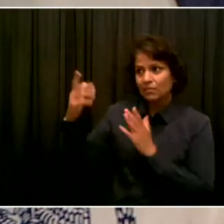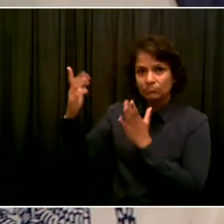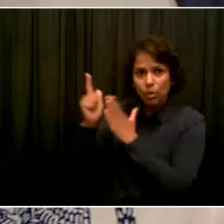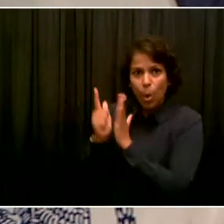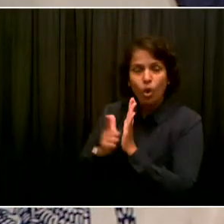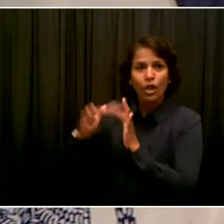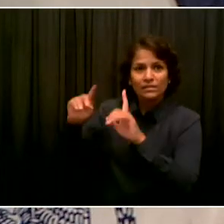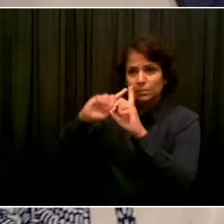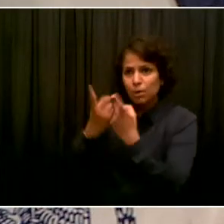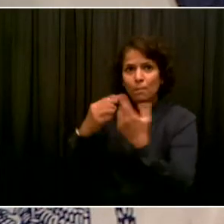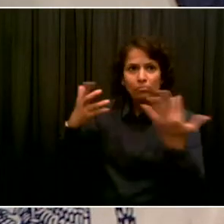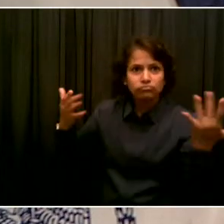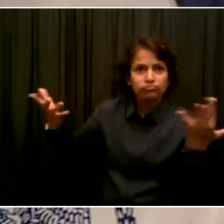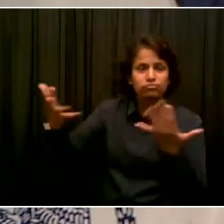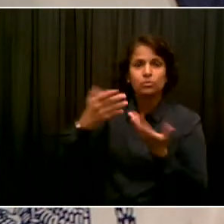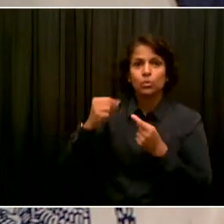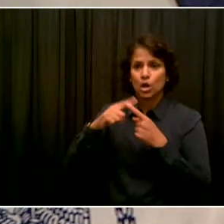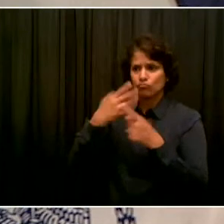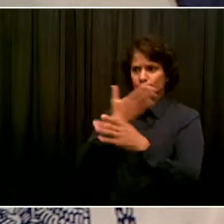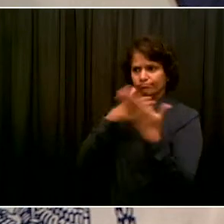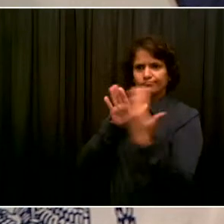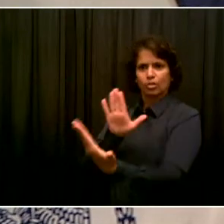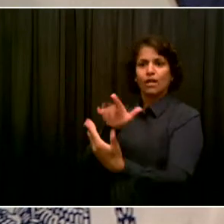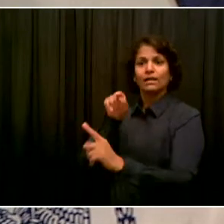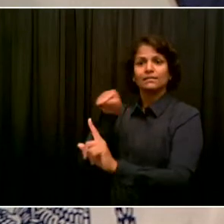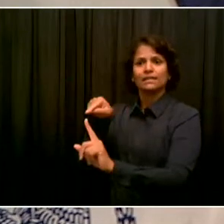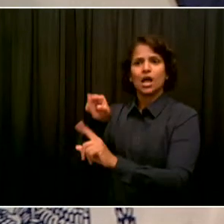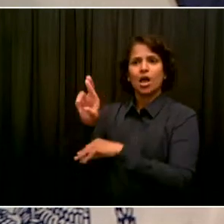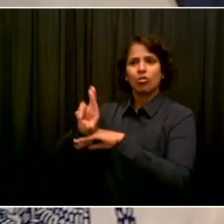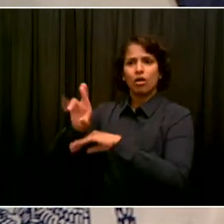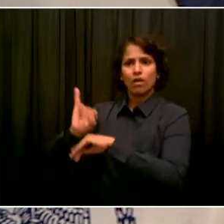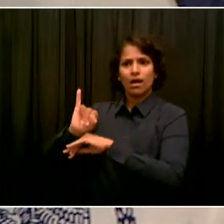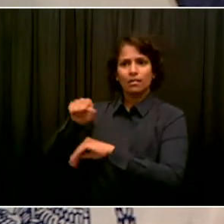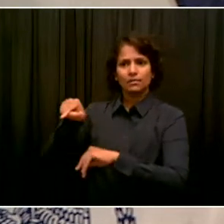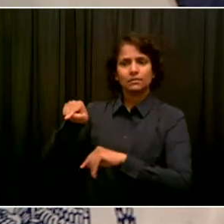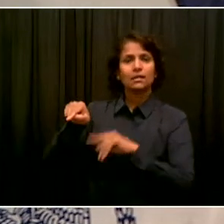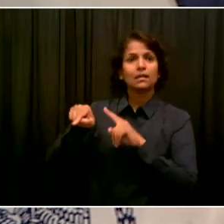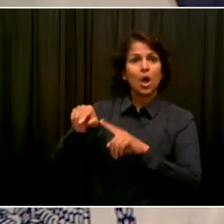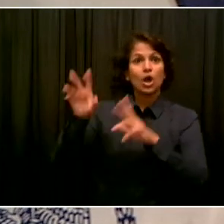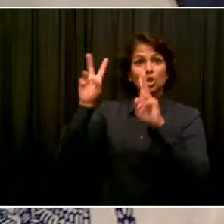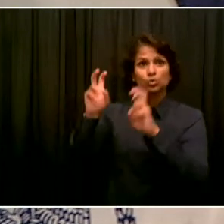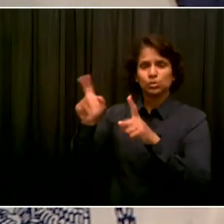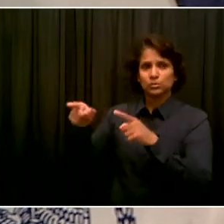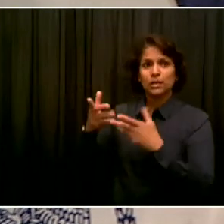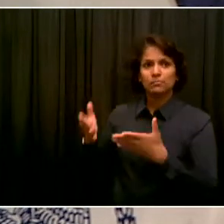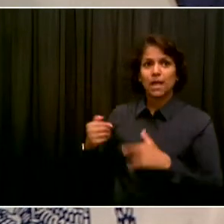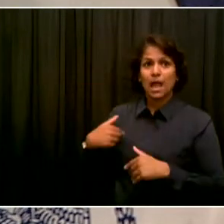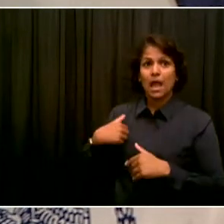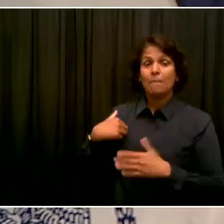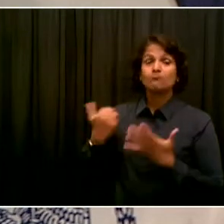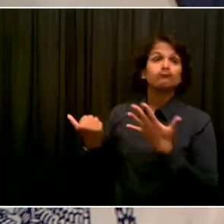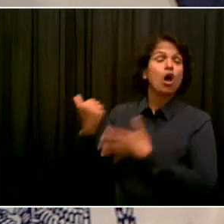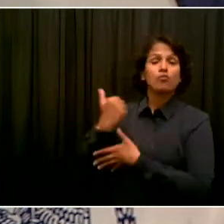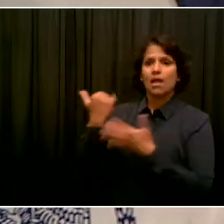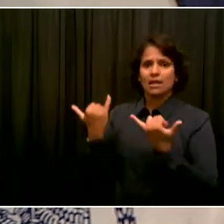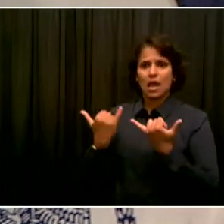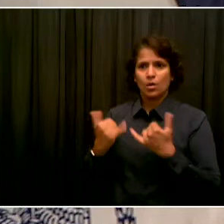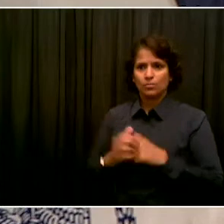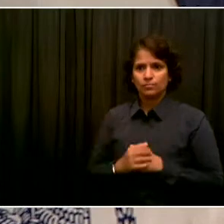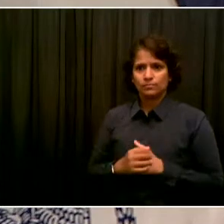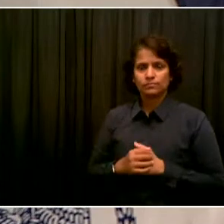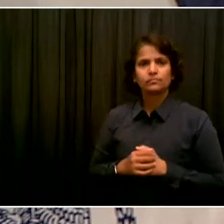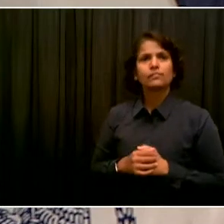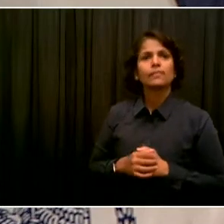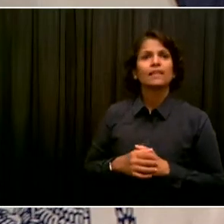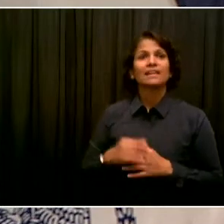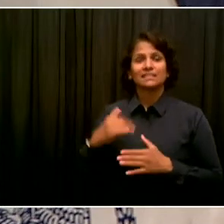to make sure we get each and every one of these issues addressed so we can improve the situation. That's where I'm putting my energy right now. I will be visiting, but I'll be